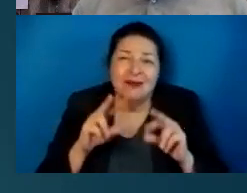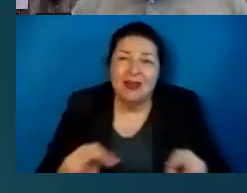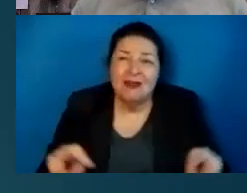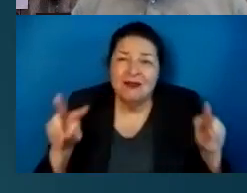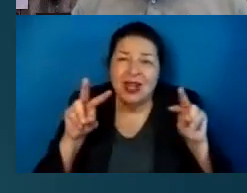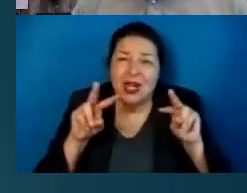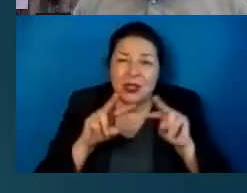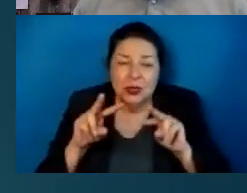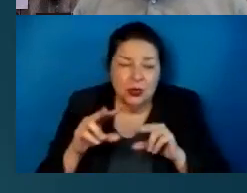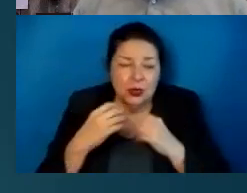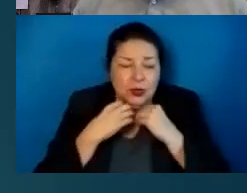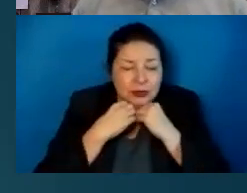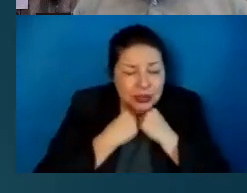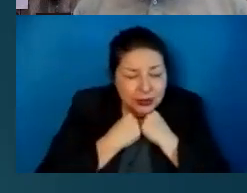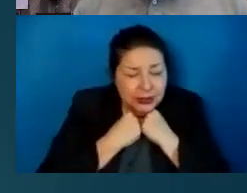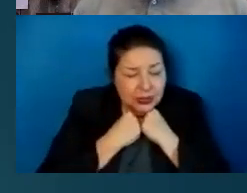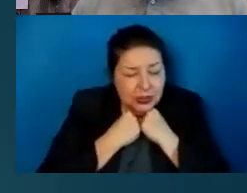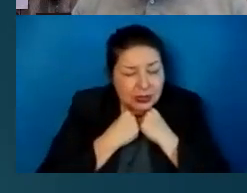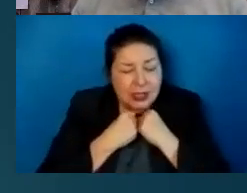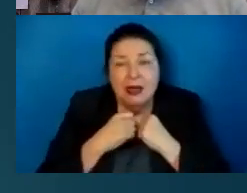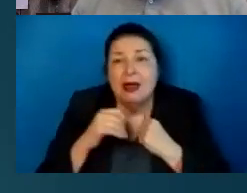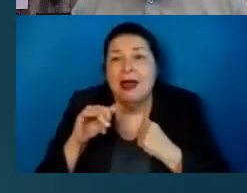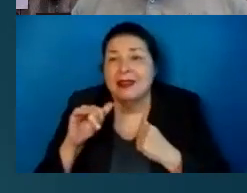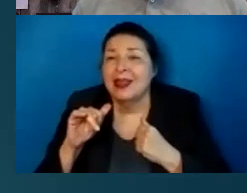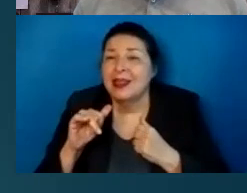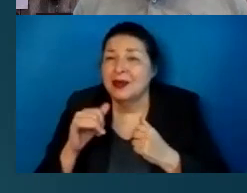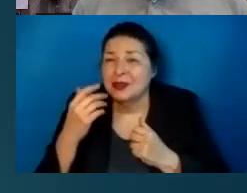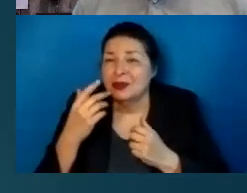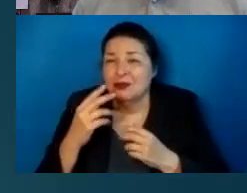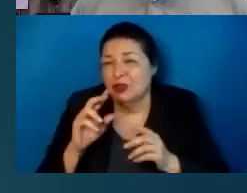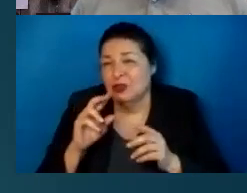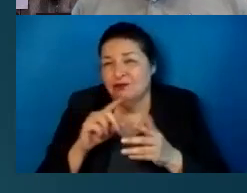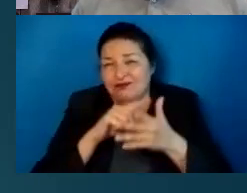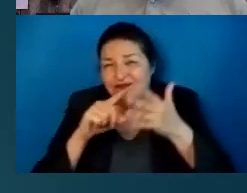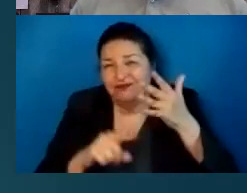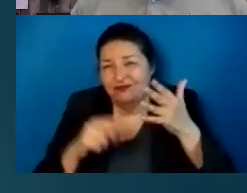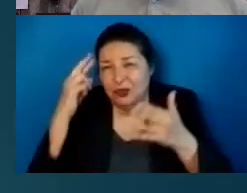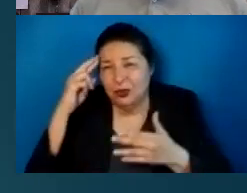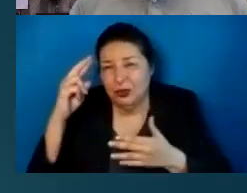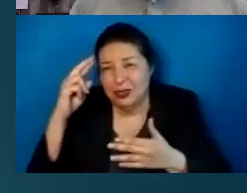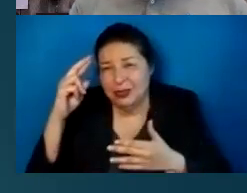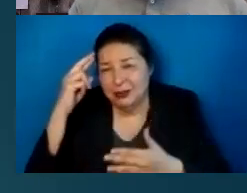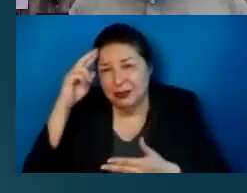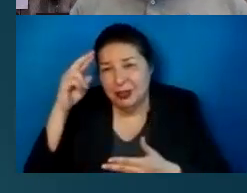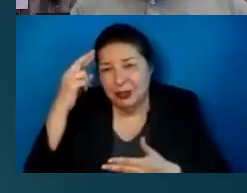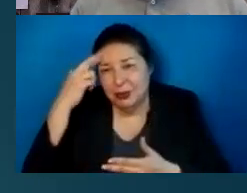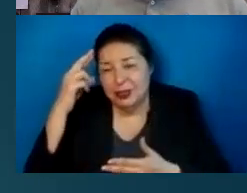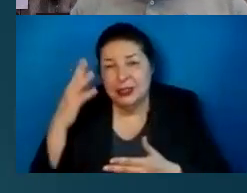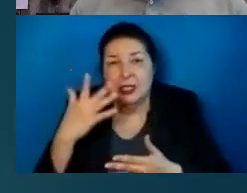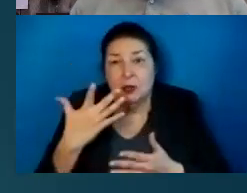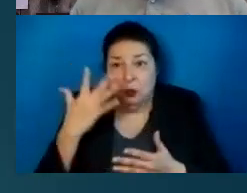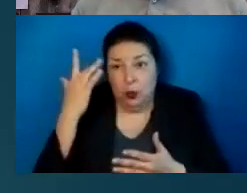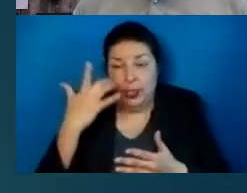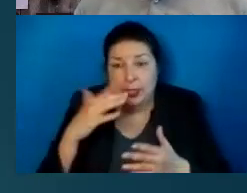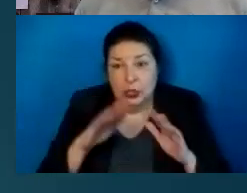that really came to for a couple of reasons. First of all, children are expensive to